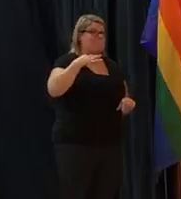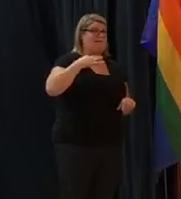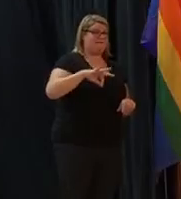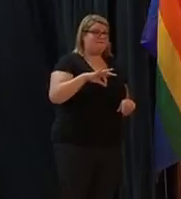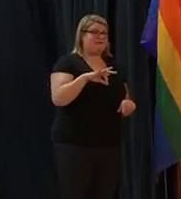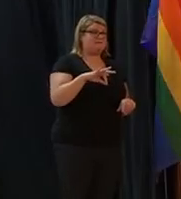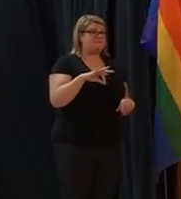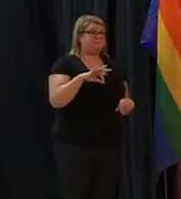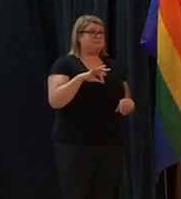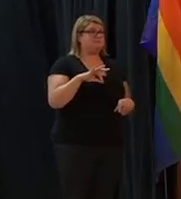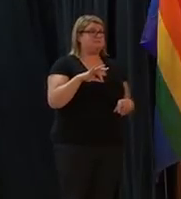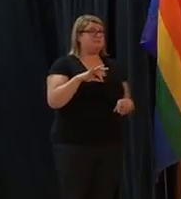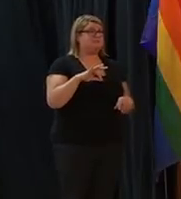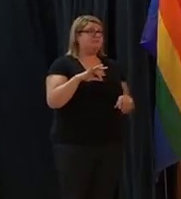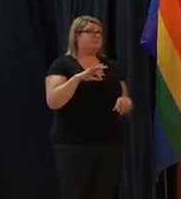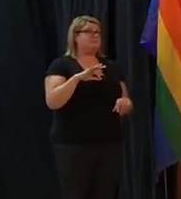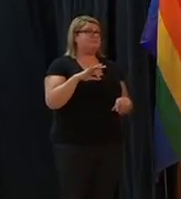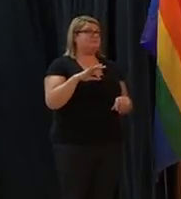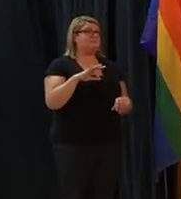of